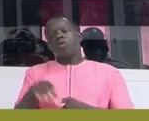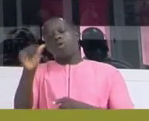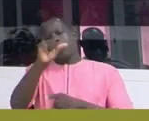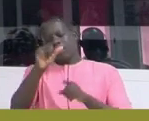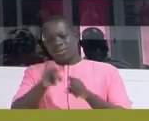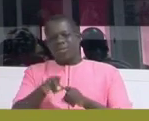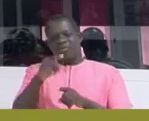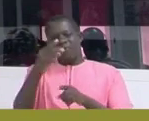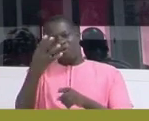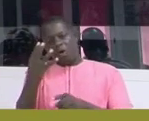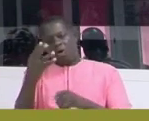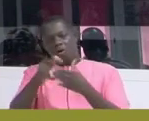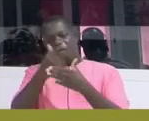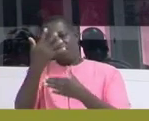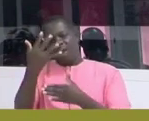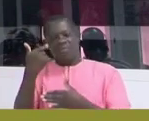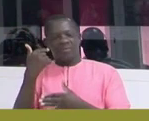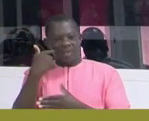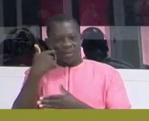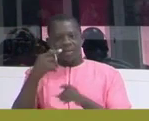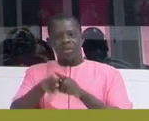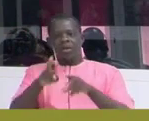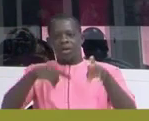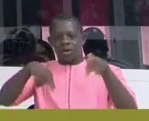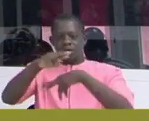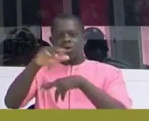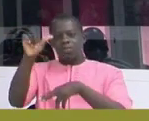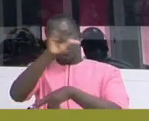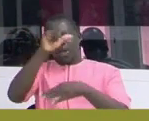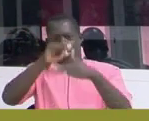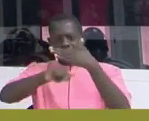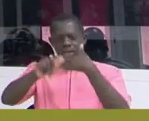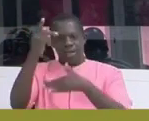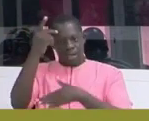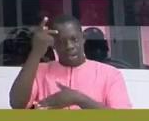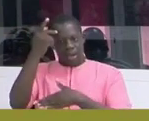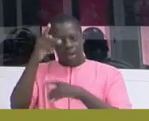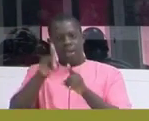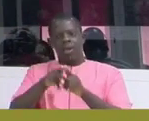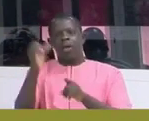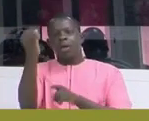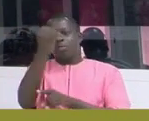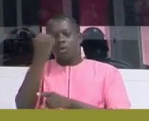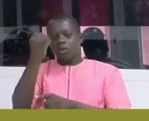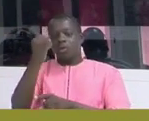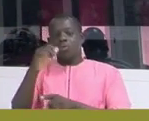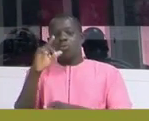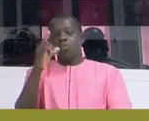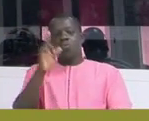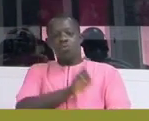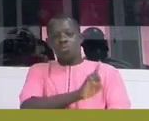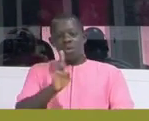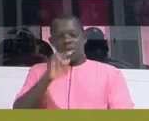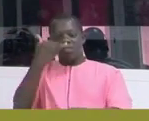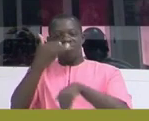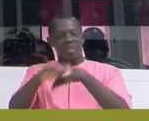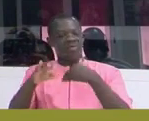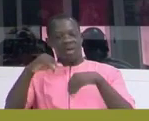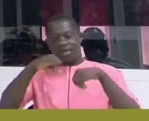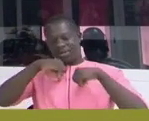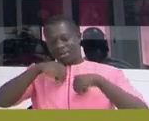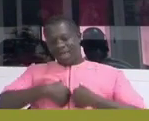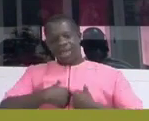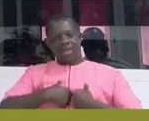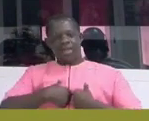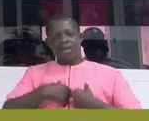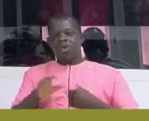home for between four and five days we returned back to Canelai because that time we were never